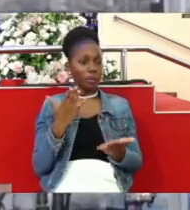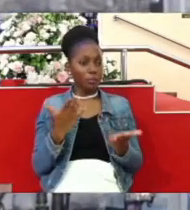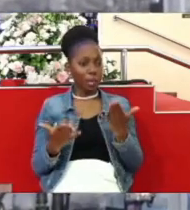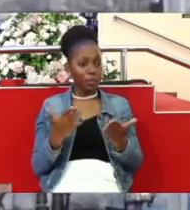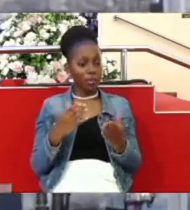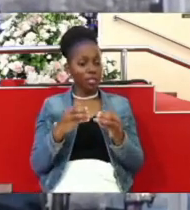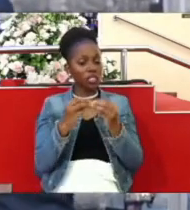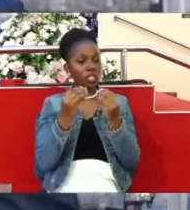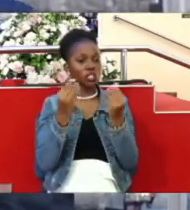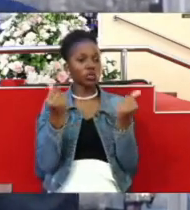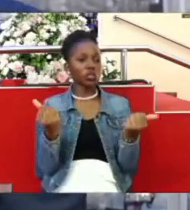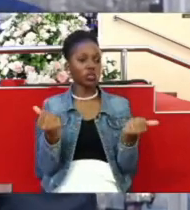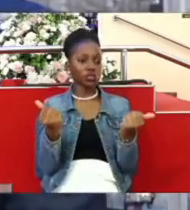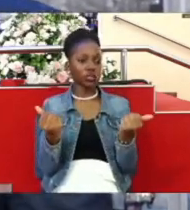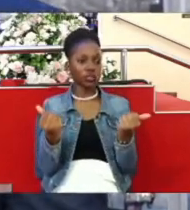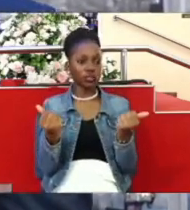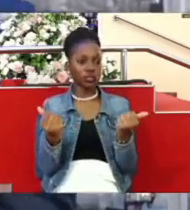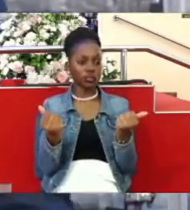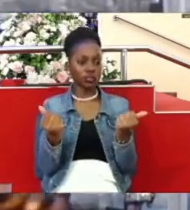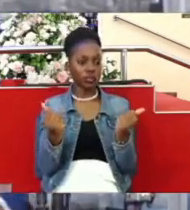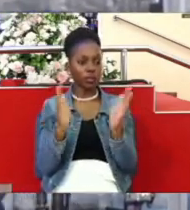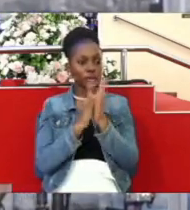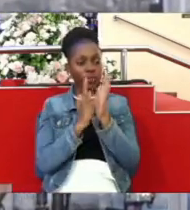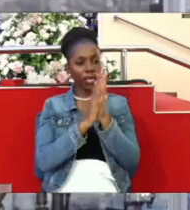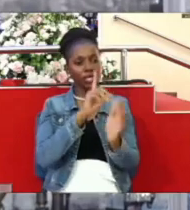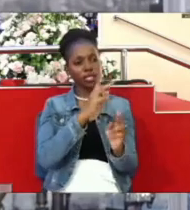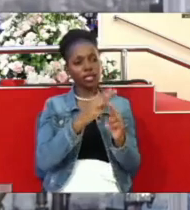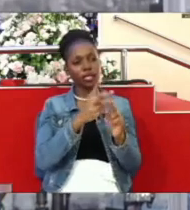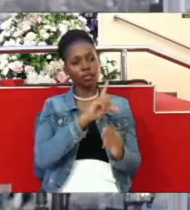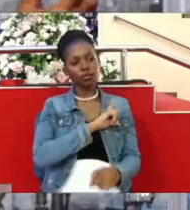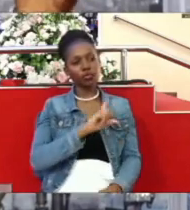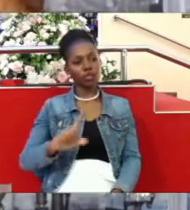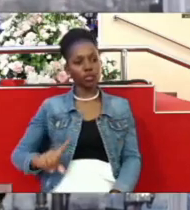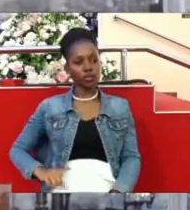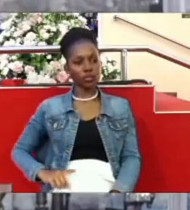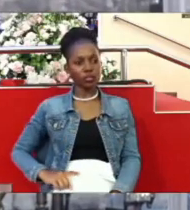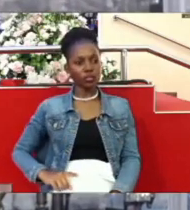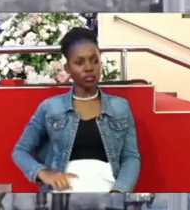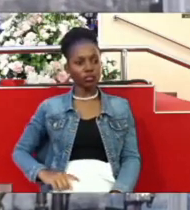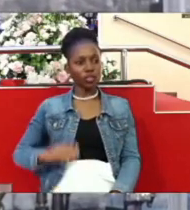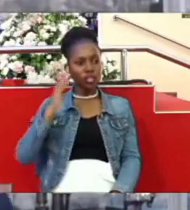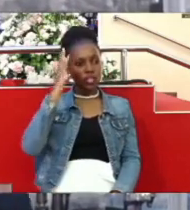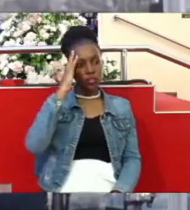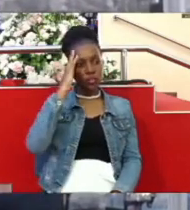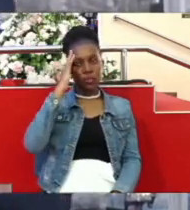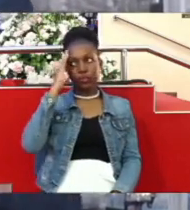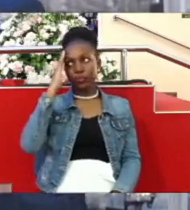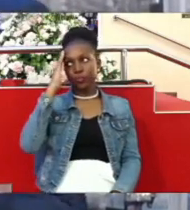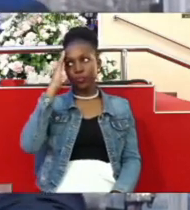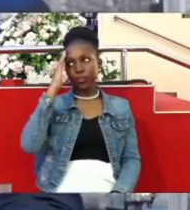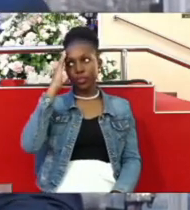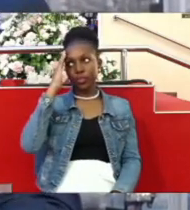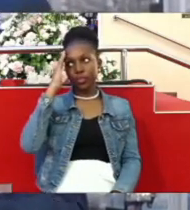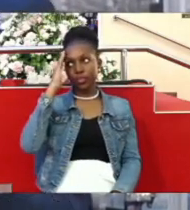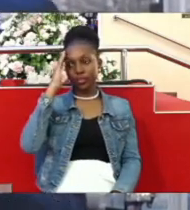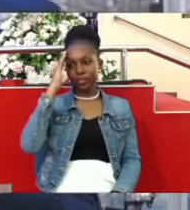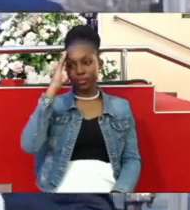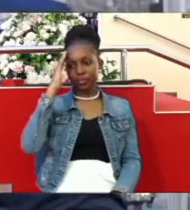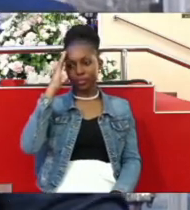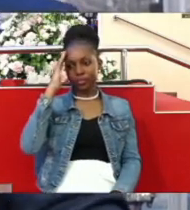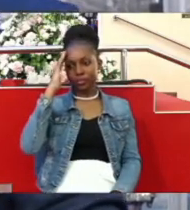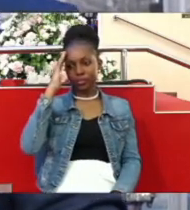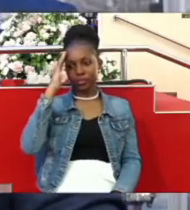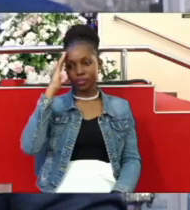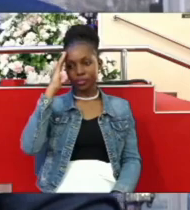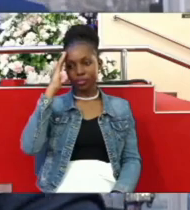Praise the name of the Lord. You know, there are so many young girls that are taken care of, taken advantage